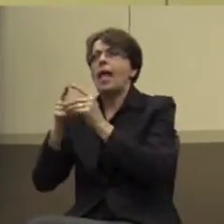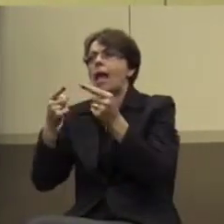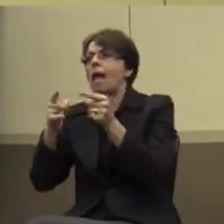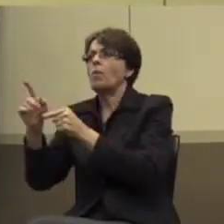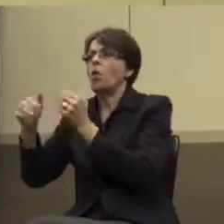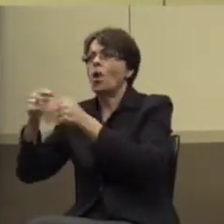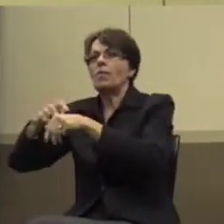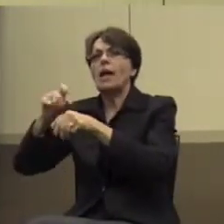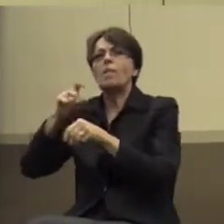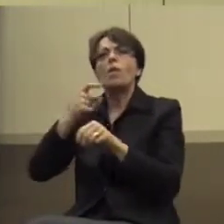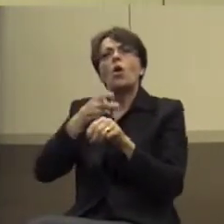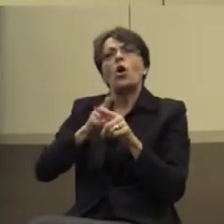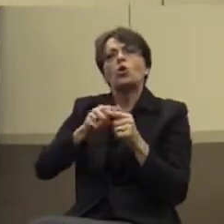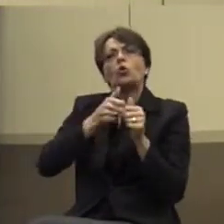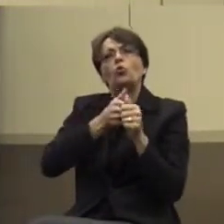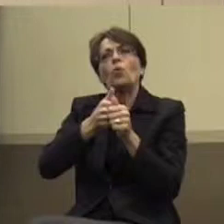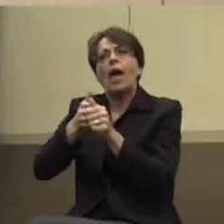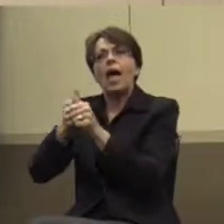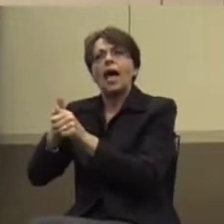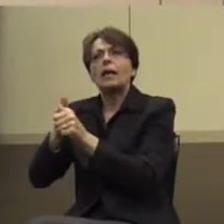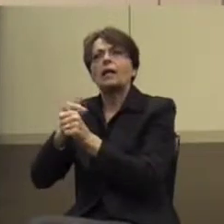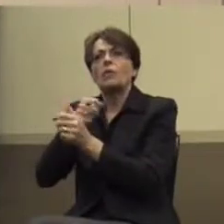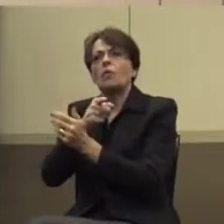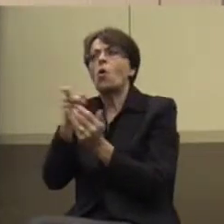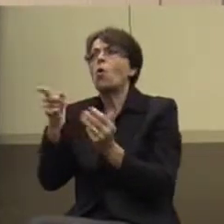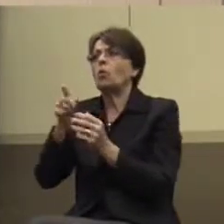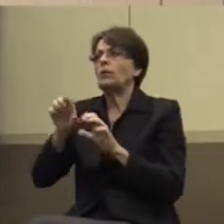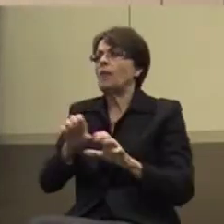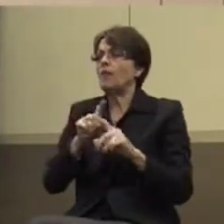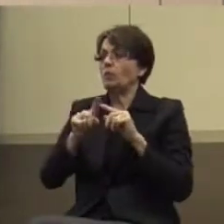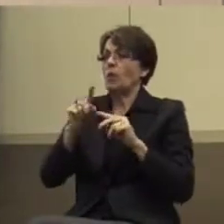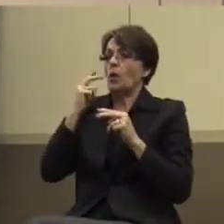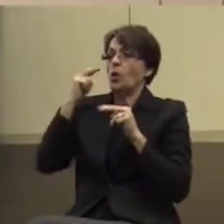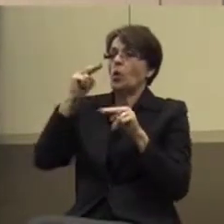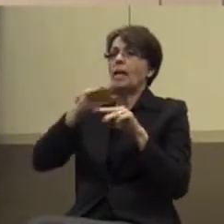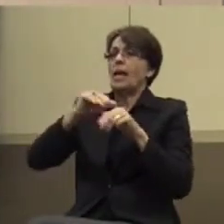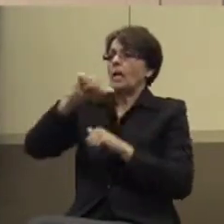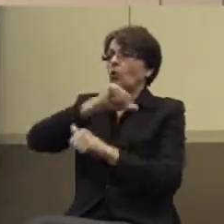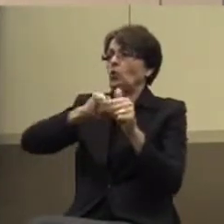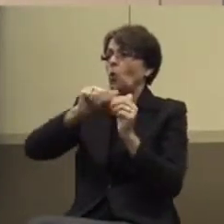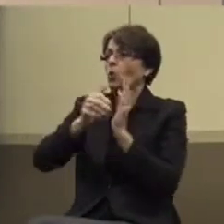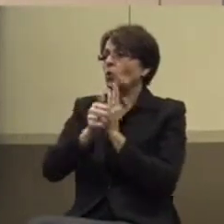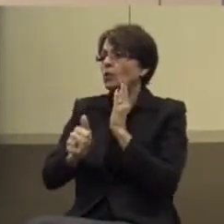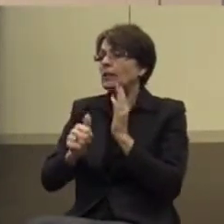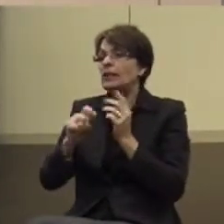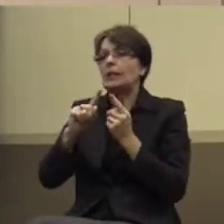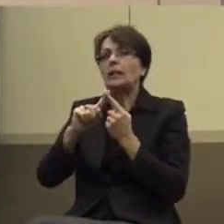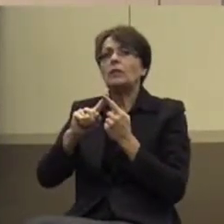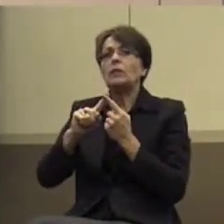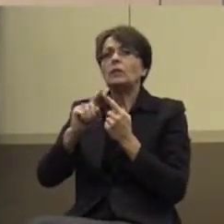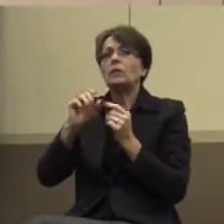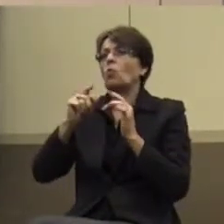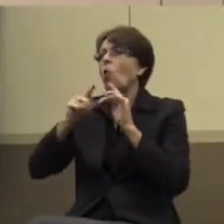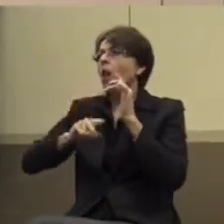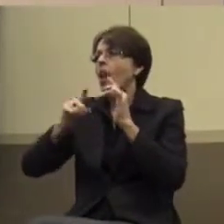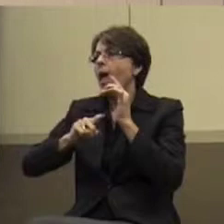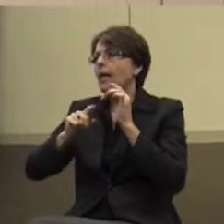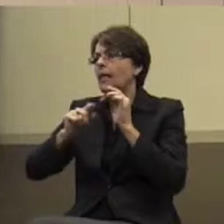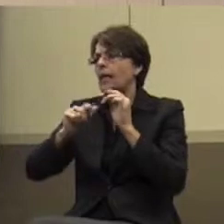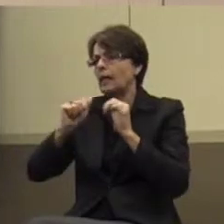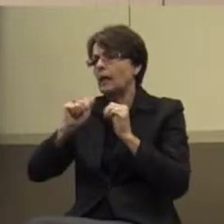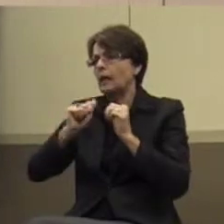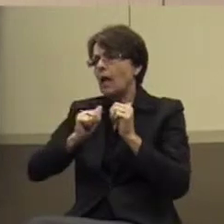Hard to track those types of behaviors. But when you're looking at terms of like social skills or lack of aggression, like